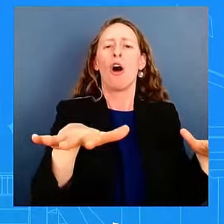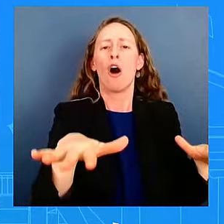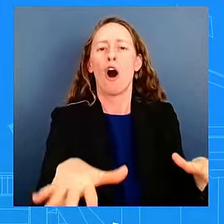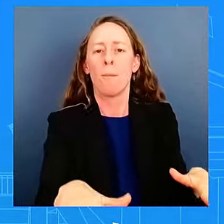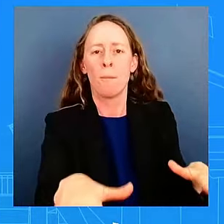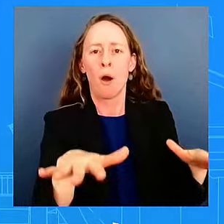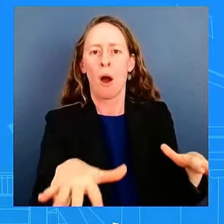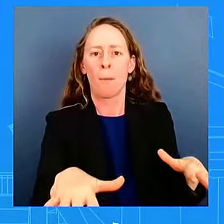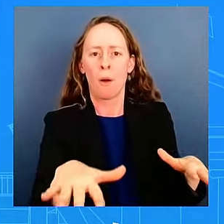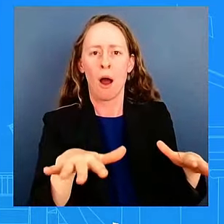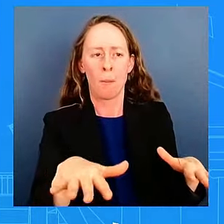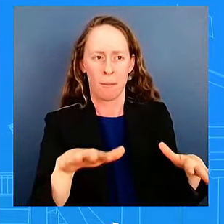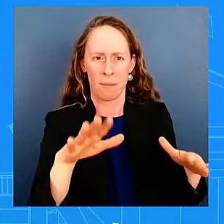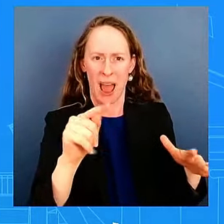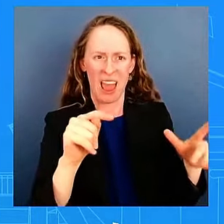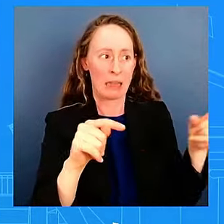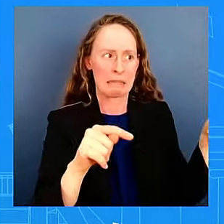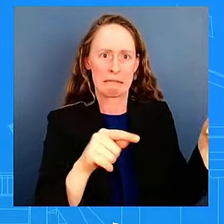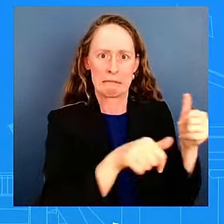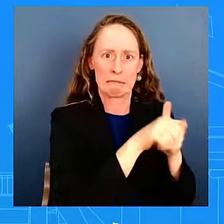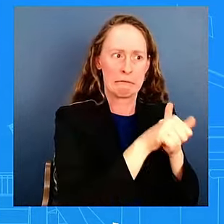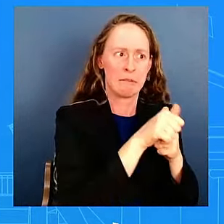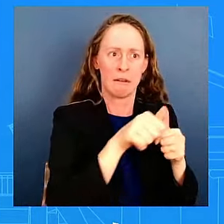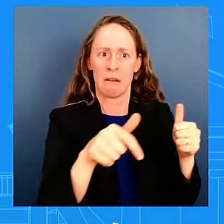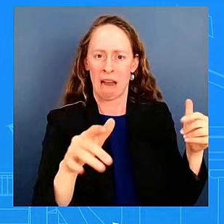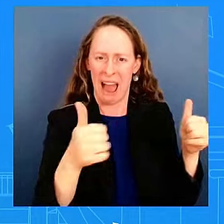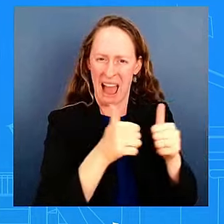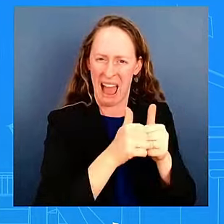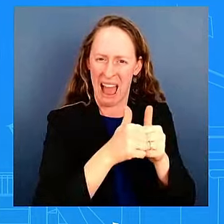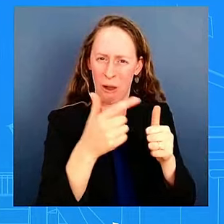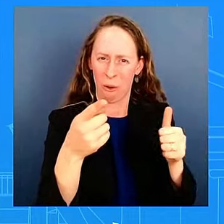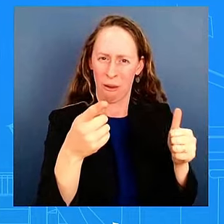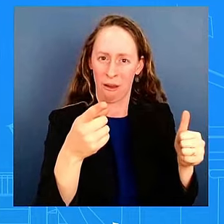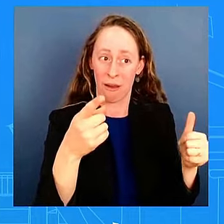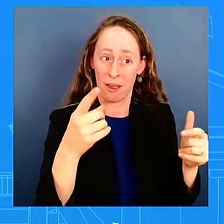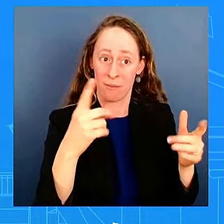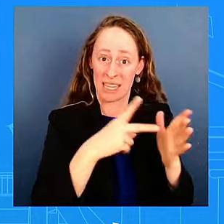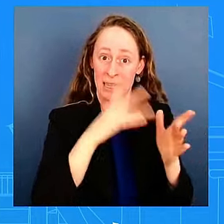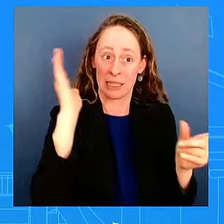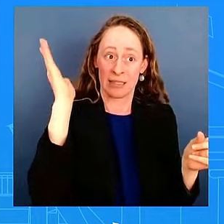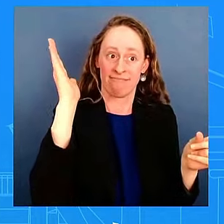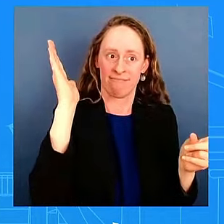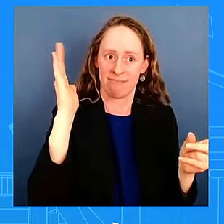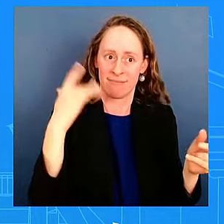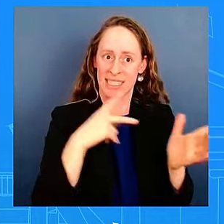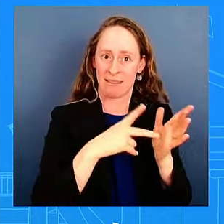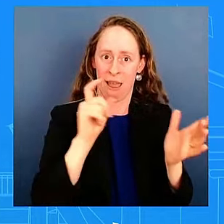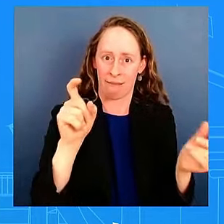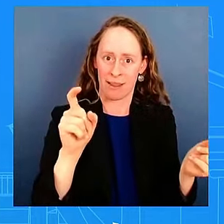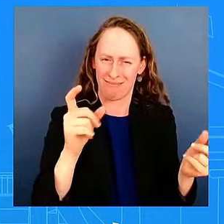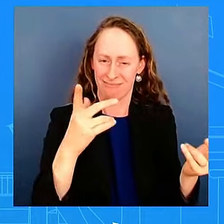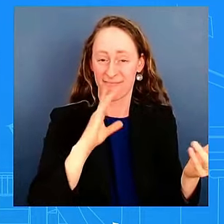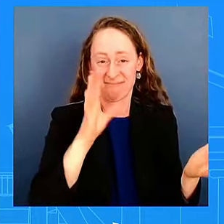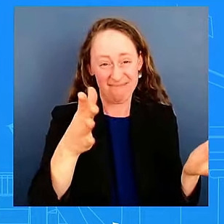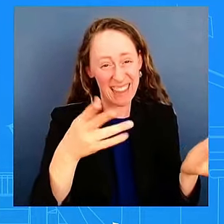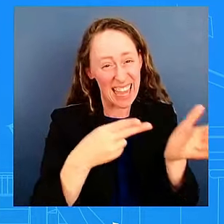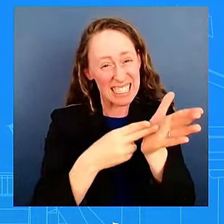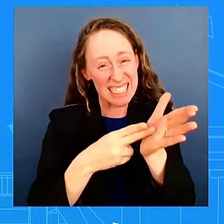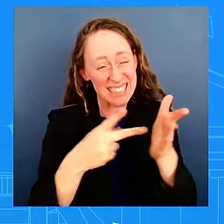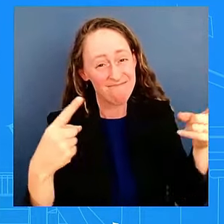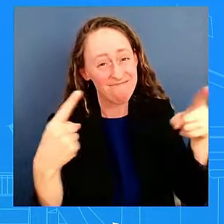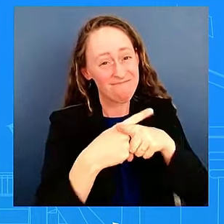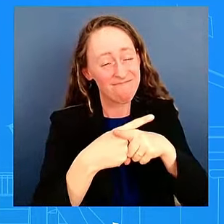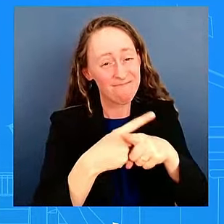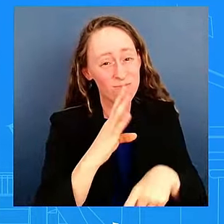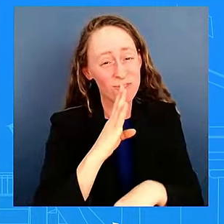Well, look, what I can say is this. We have our differences, and it's okay to have our differences. And it is